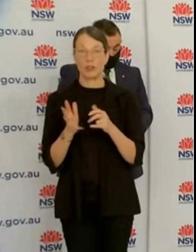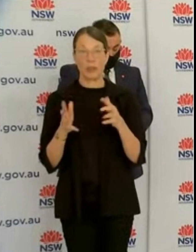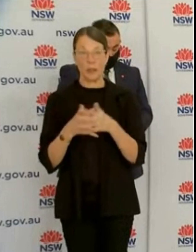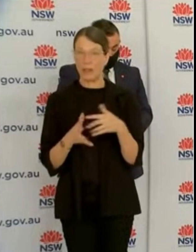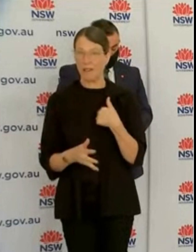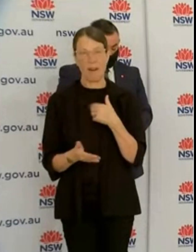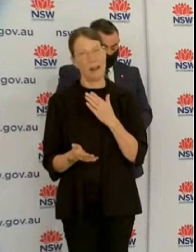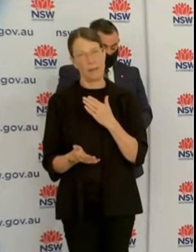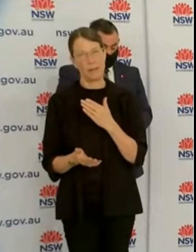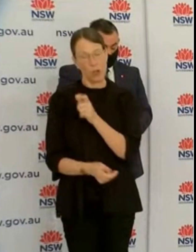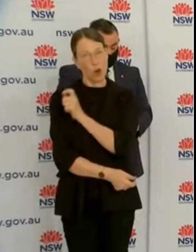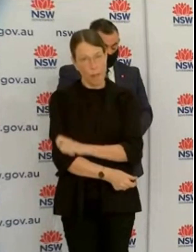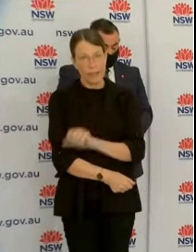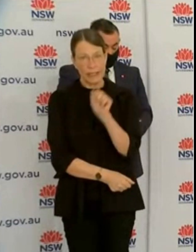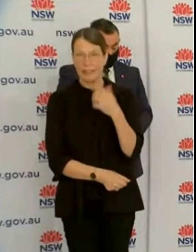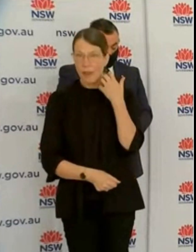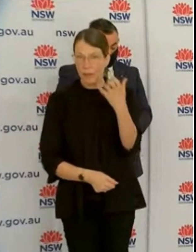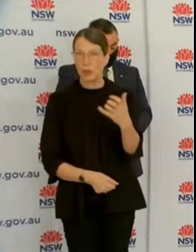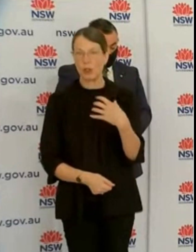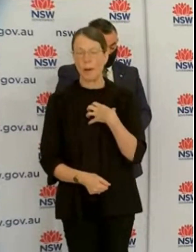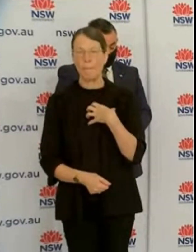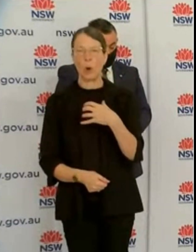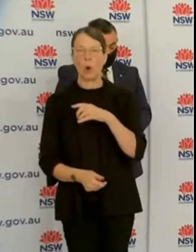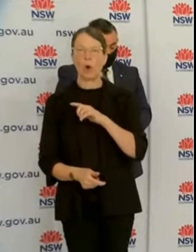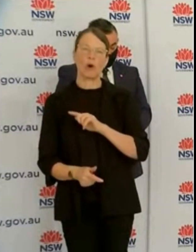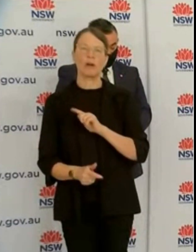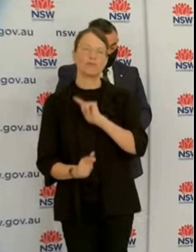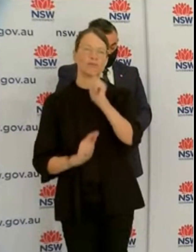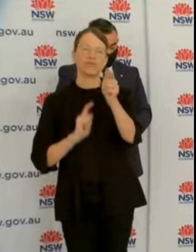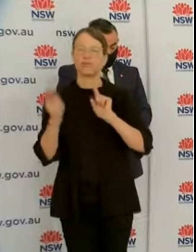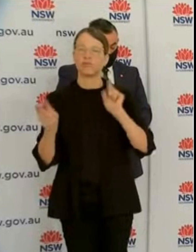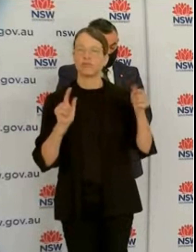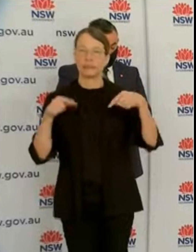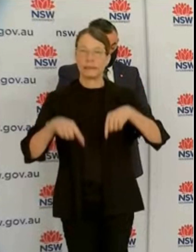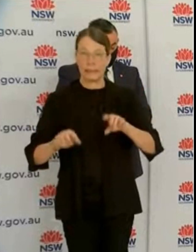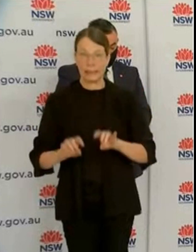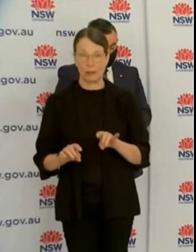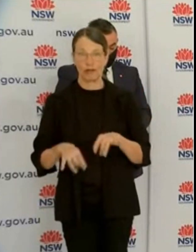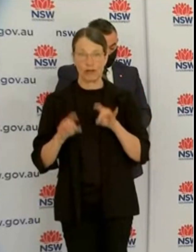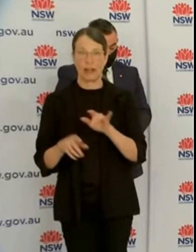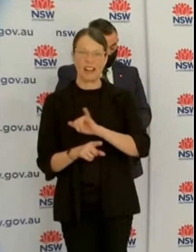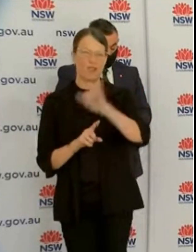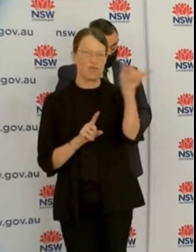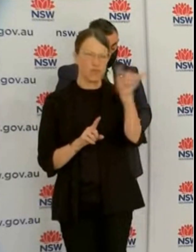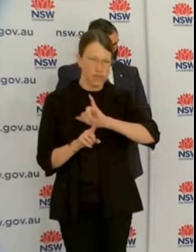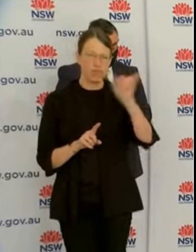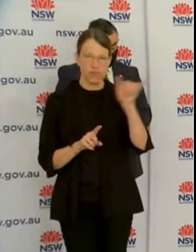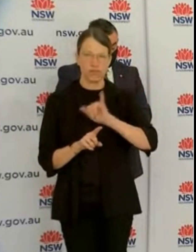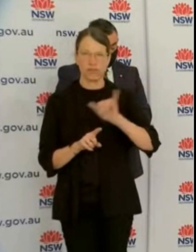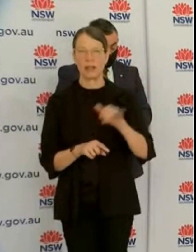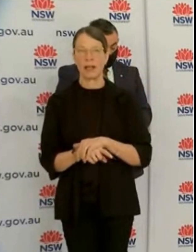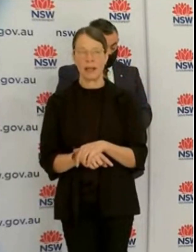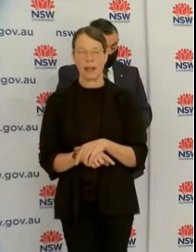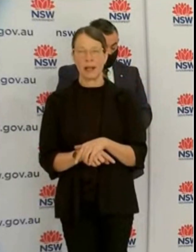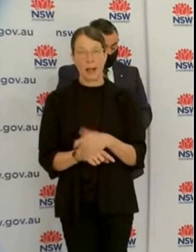within Australia, because hopefully what we'll be able to show in New South Wales is even though we'll have, because of our population, our density, and when the